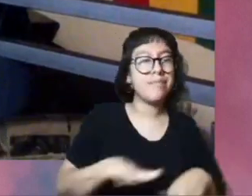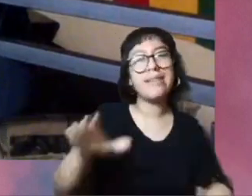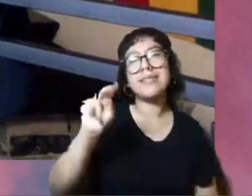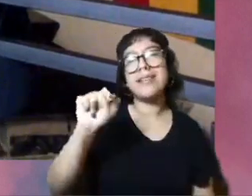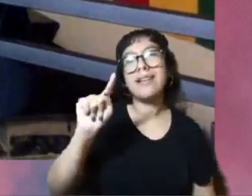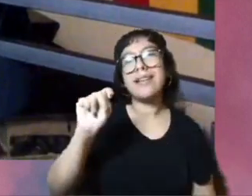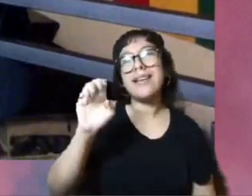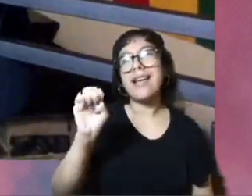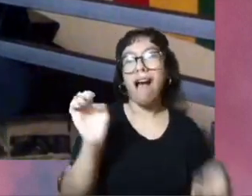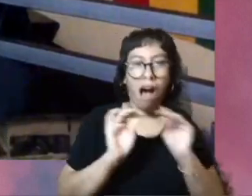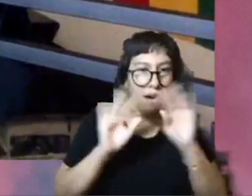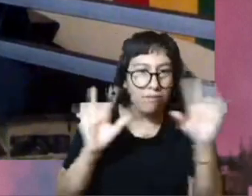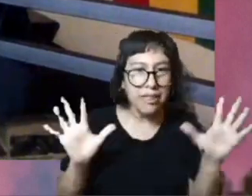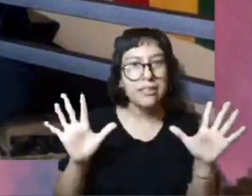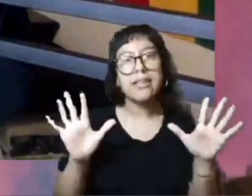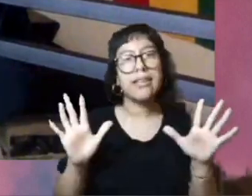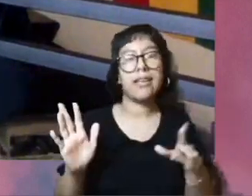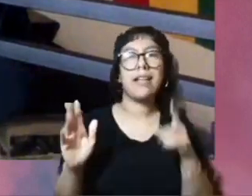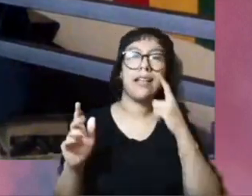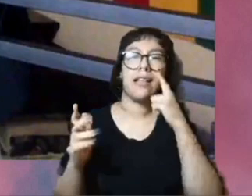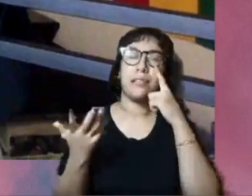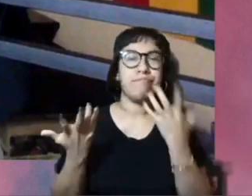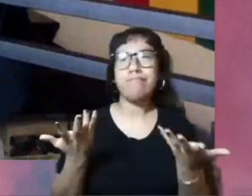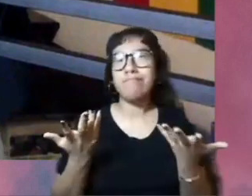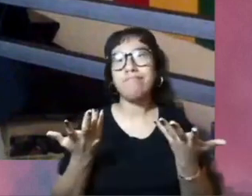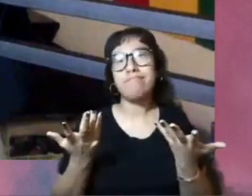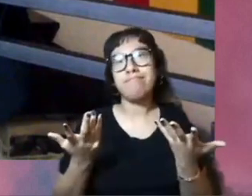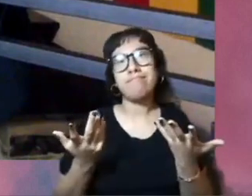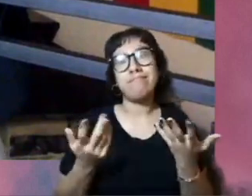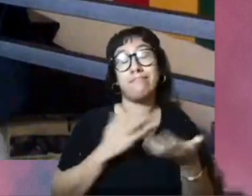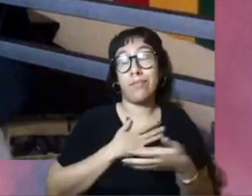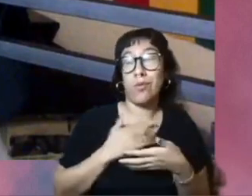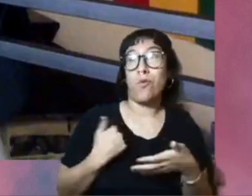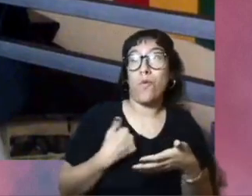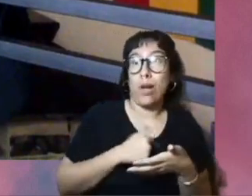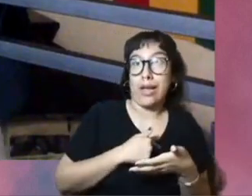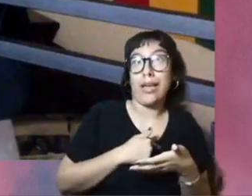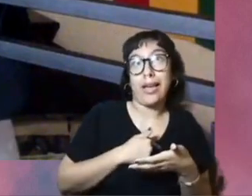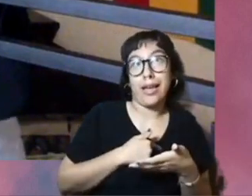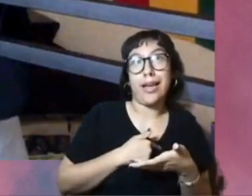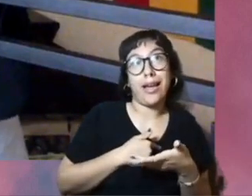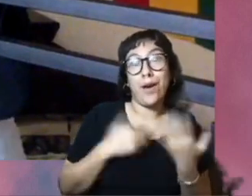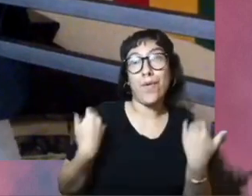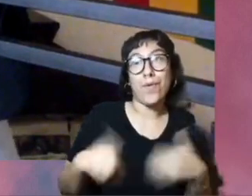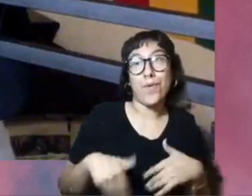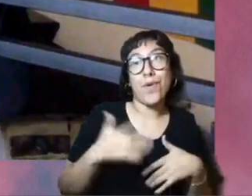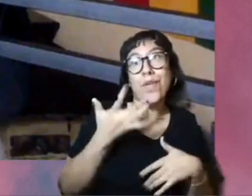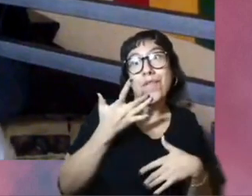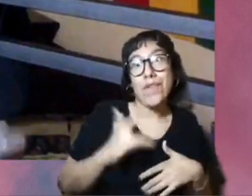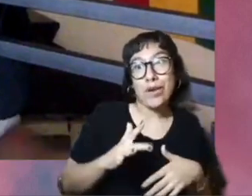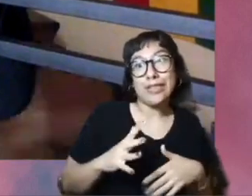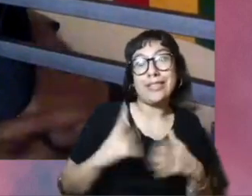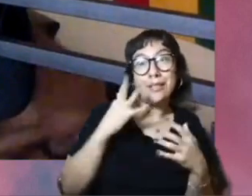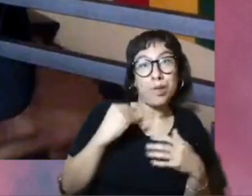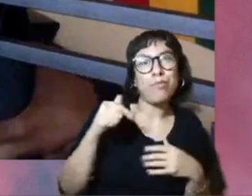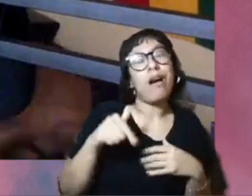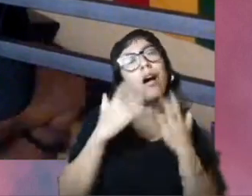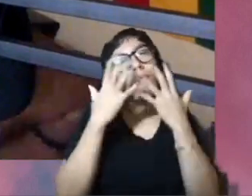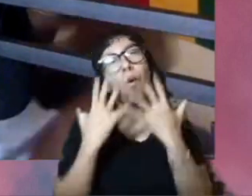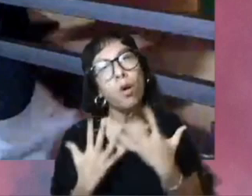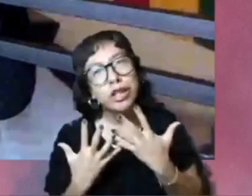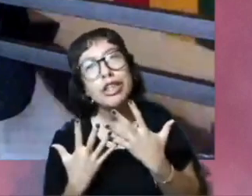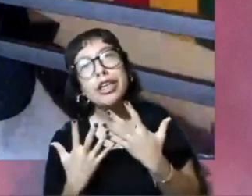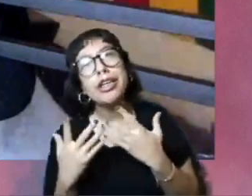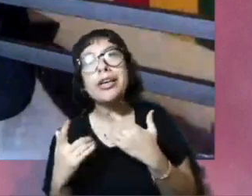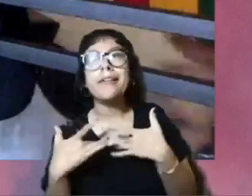Obviously, I can't speak enough to the fortune that's come out of this very unfortunate circumstance of, although we are not